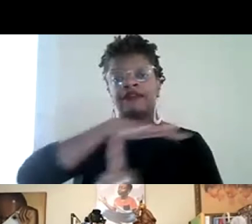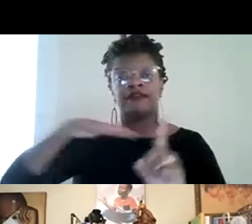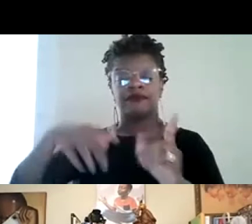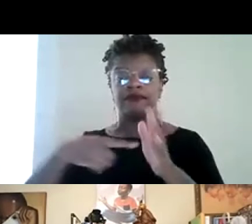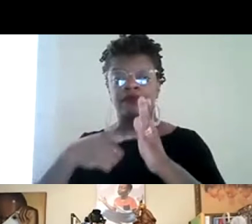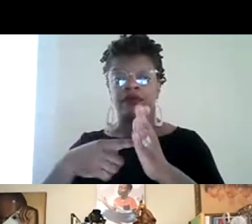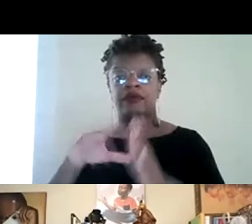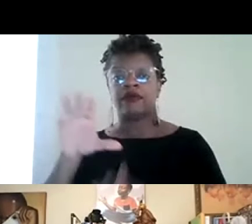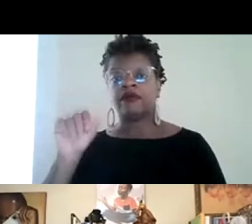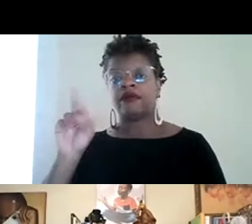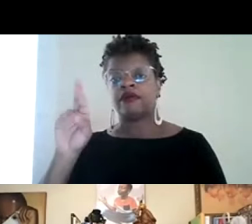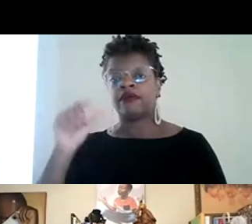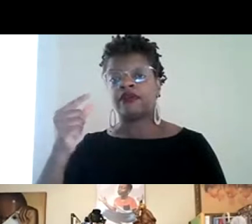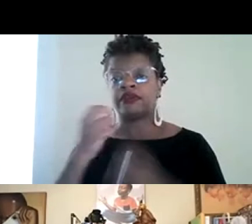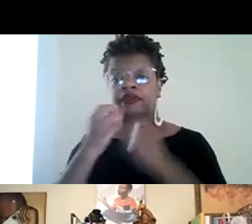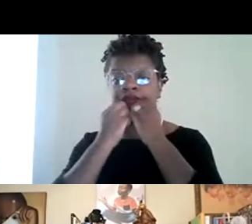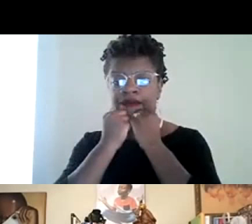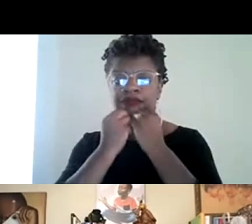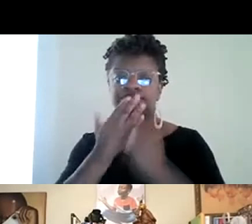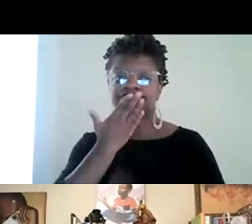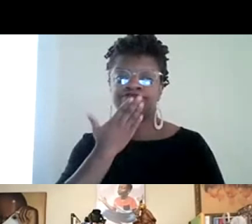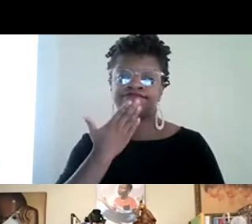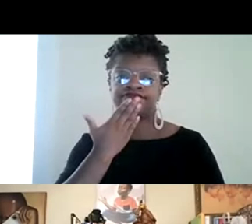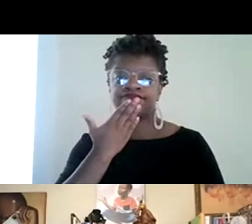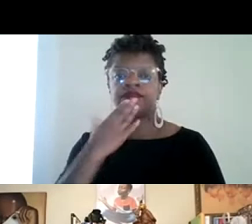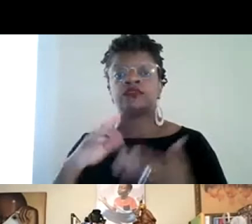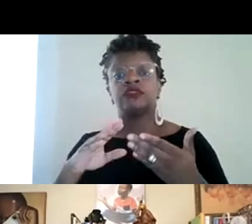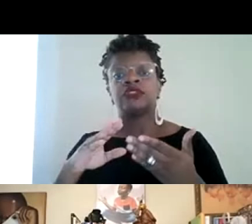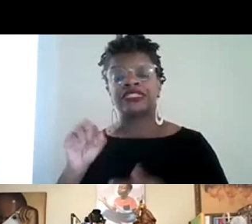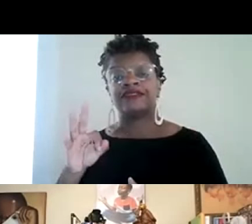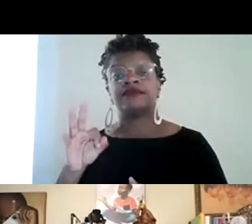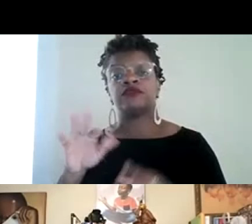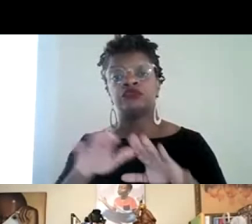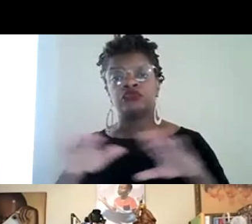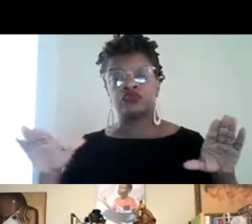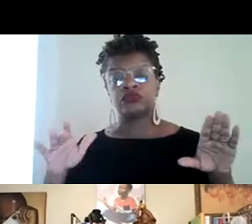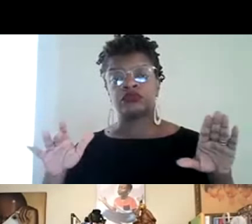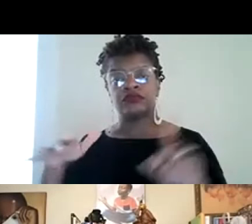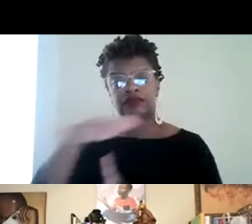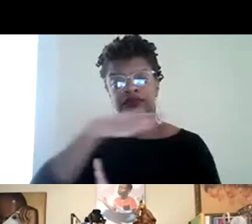this caring environment, children feel that